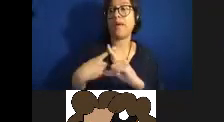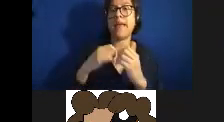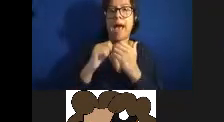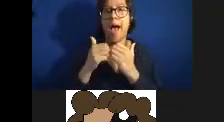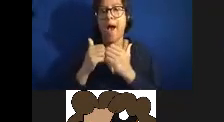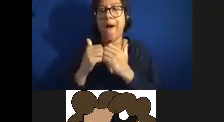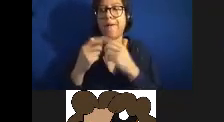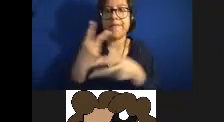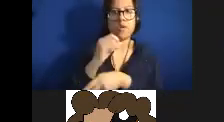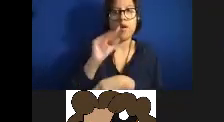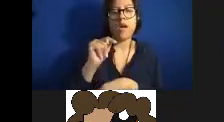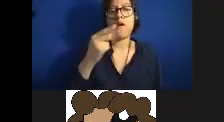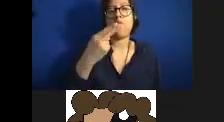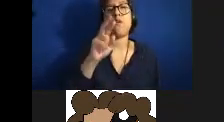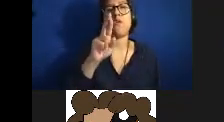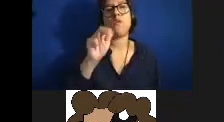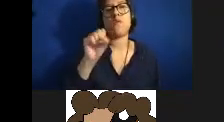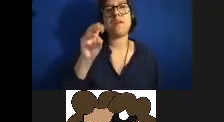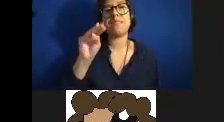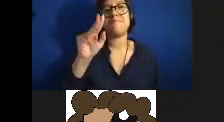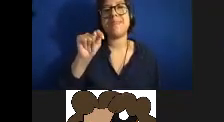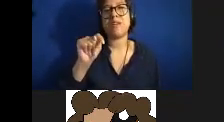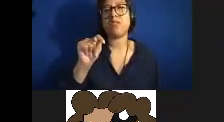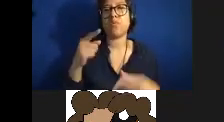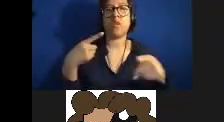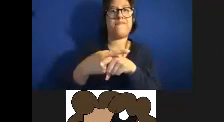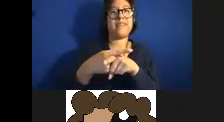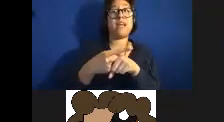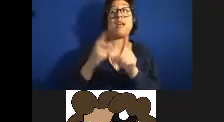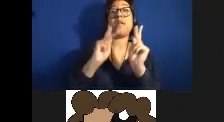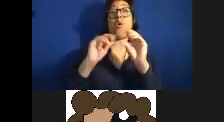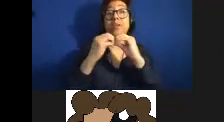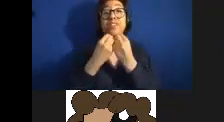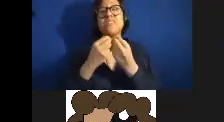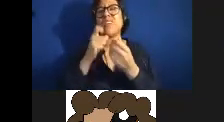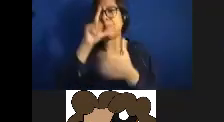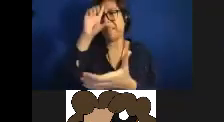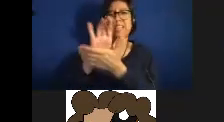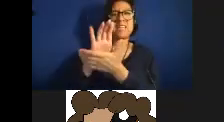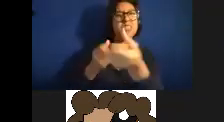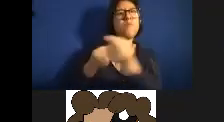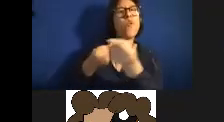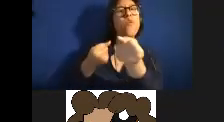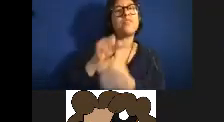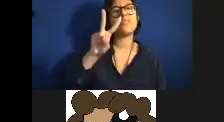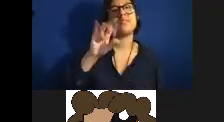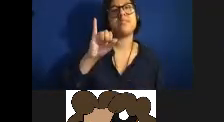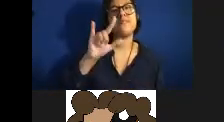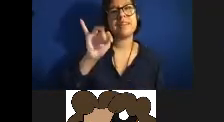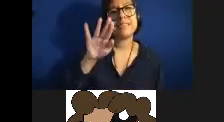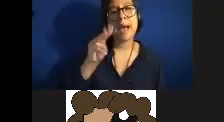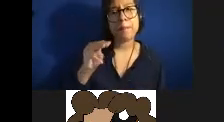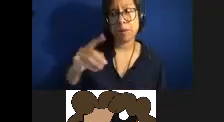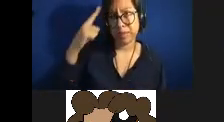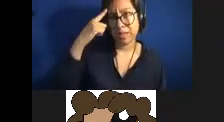of harassment or conflict because some members believe that it does not center the victim. Do you think using restorative justice is still a good model when